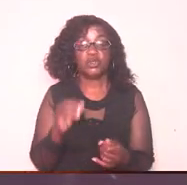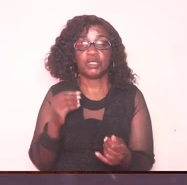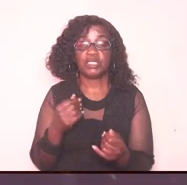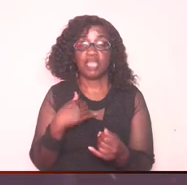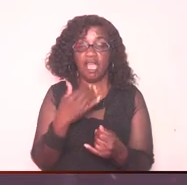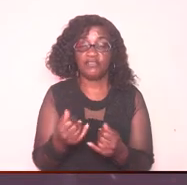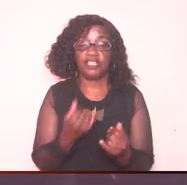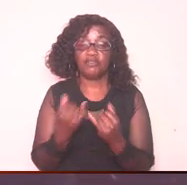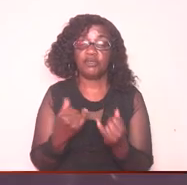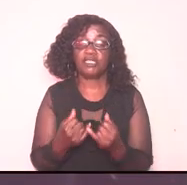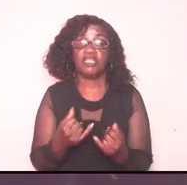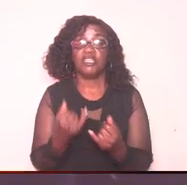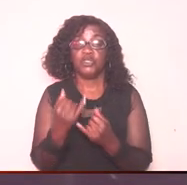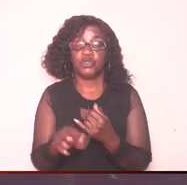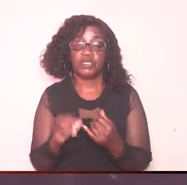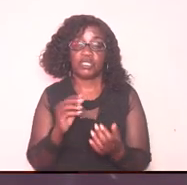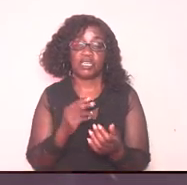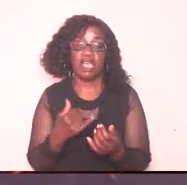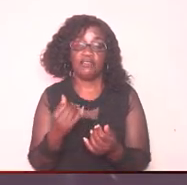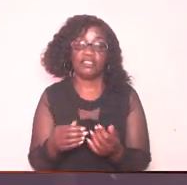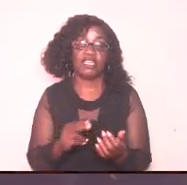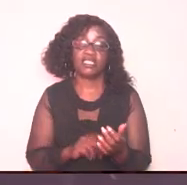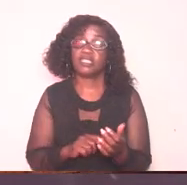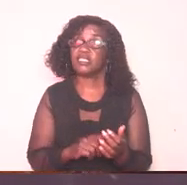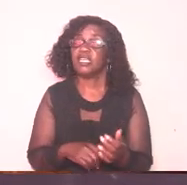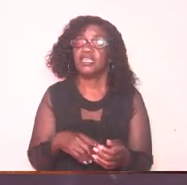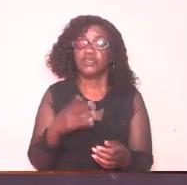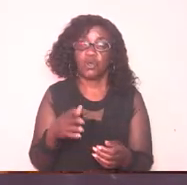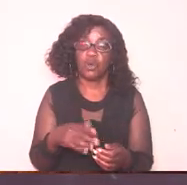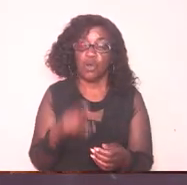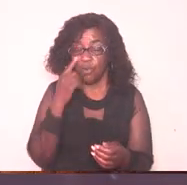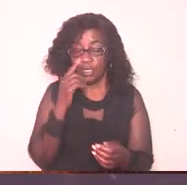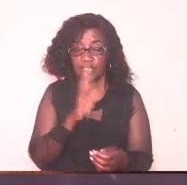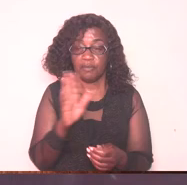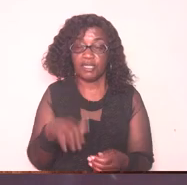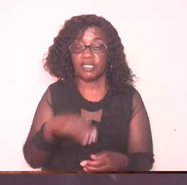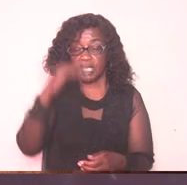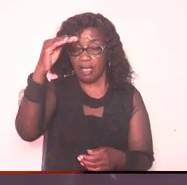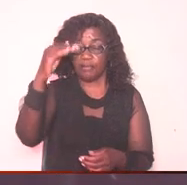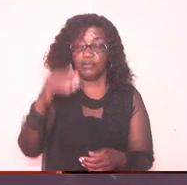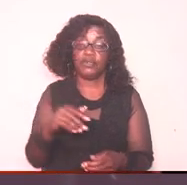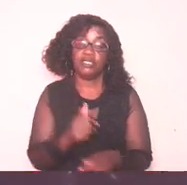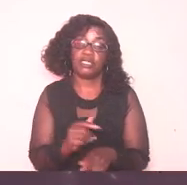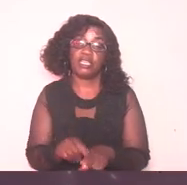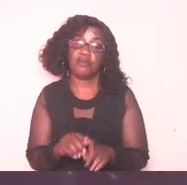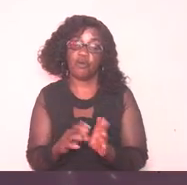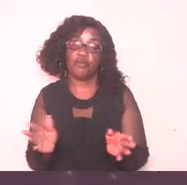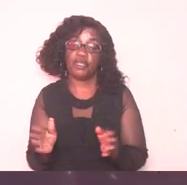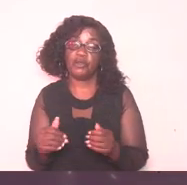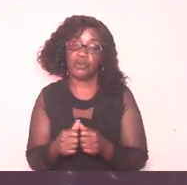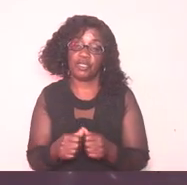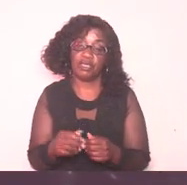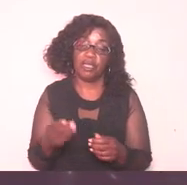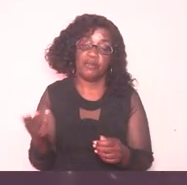informed decisions about sex. Therefore, by raising the age of sexual consent, we are saying that we can have these honest and open conversations with people who are